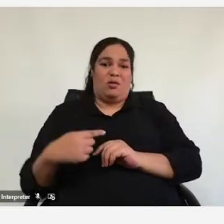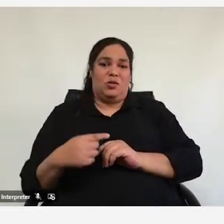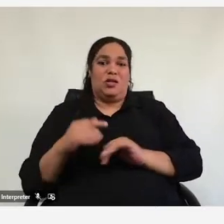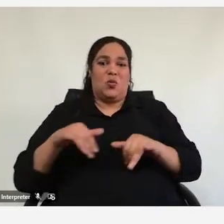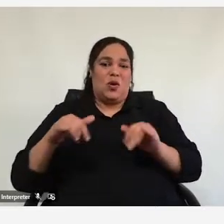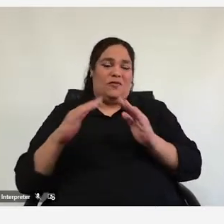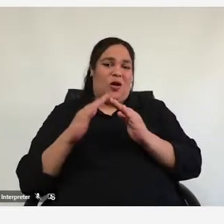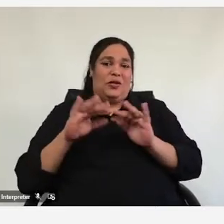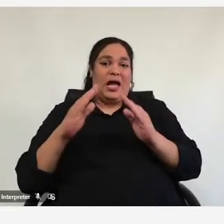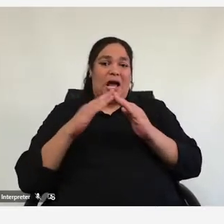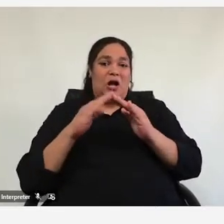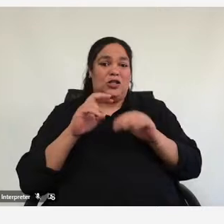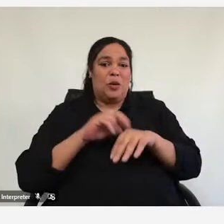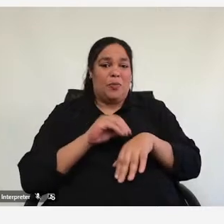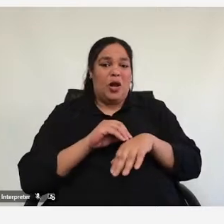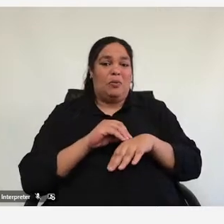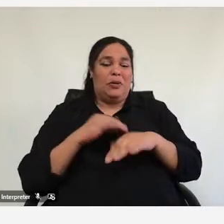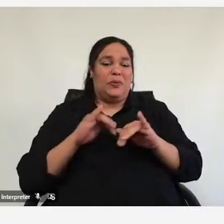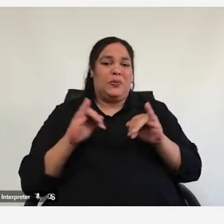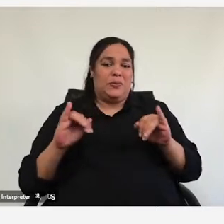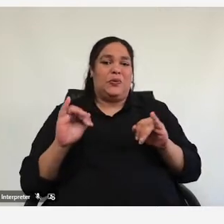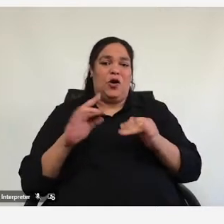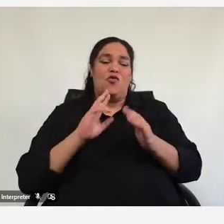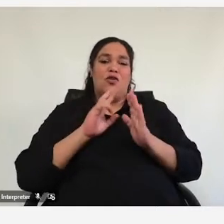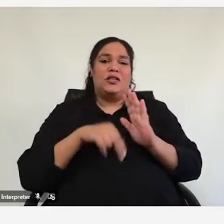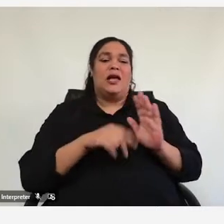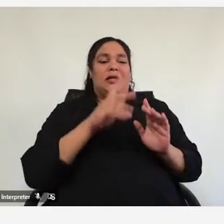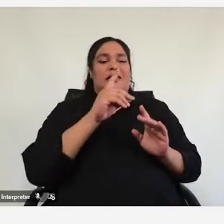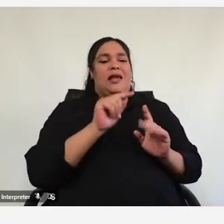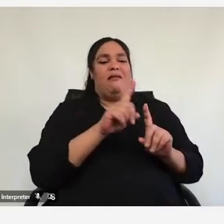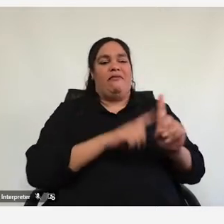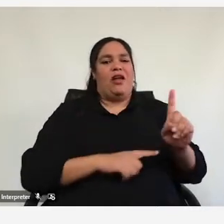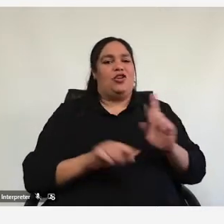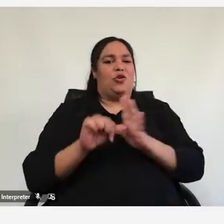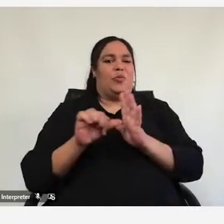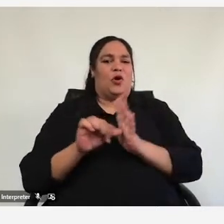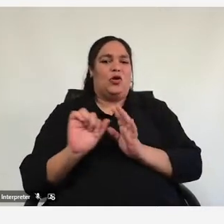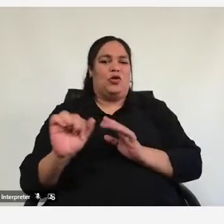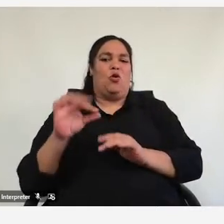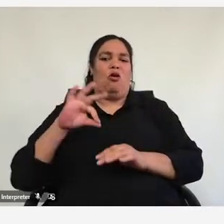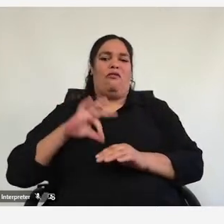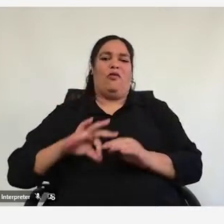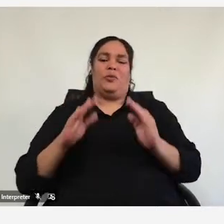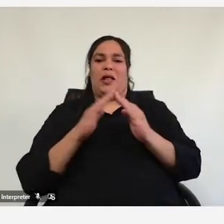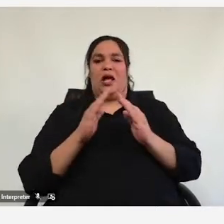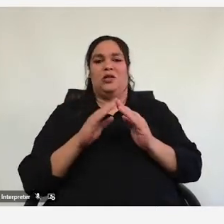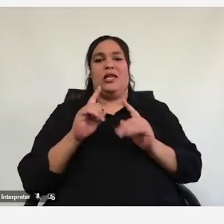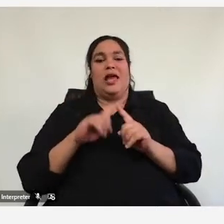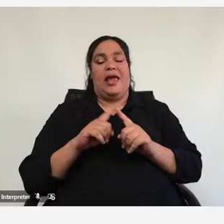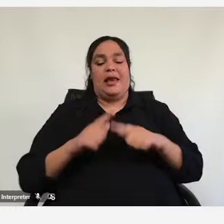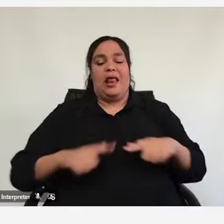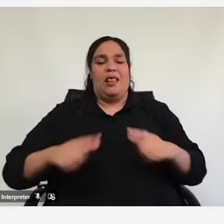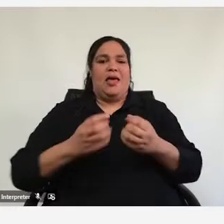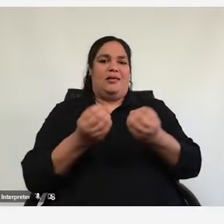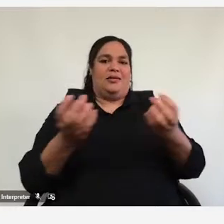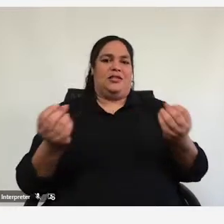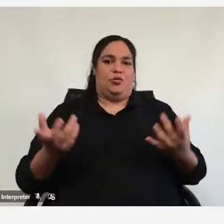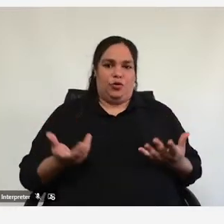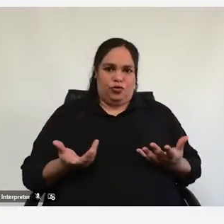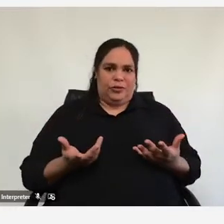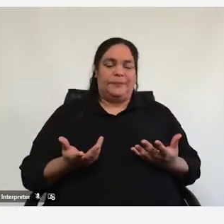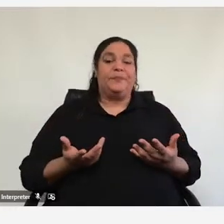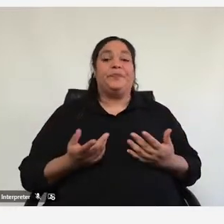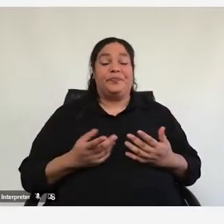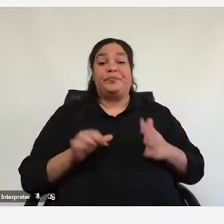housing crisis is a direct result of the DA's failure to prioritize affordable housing and land distribution. It